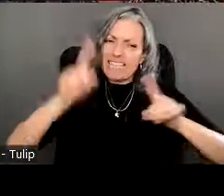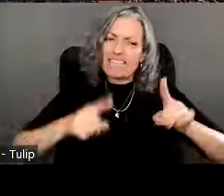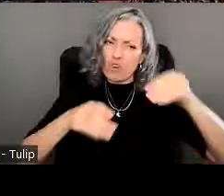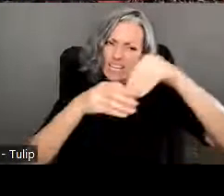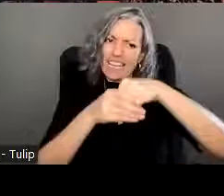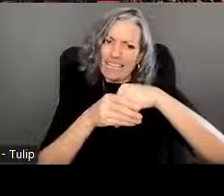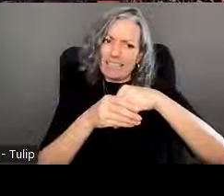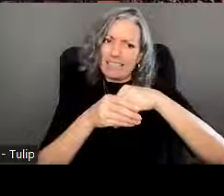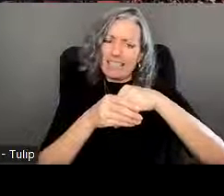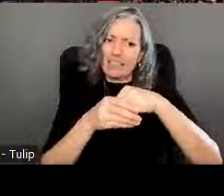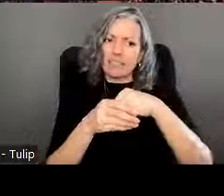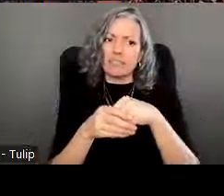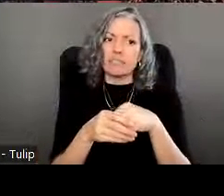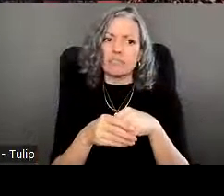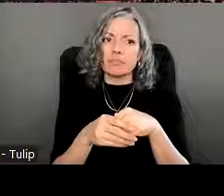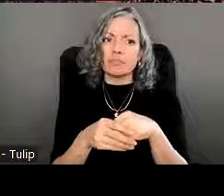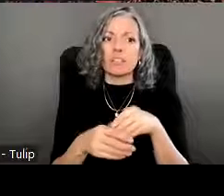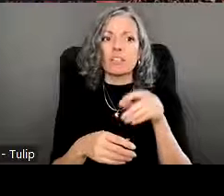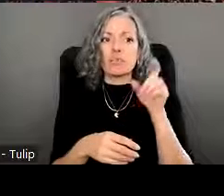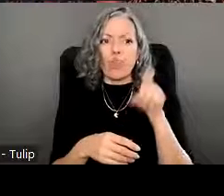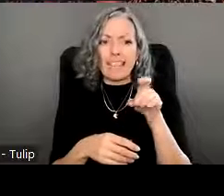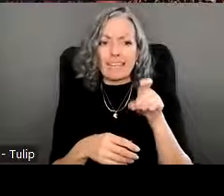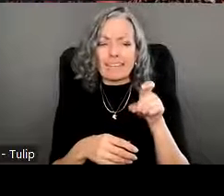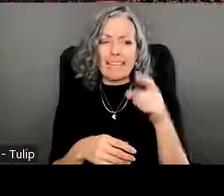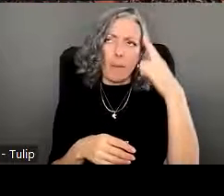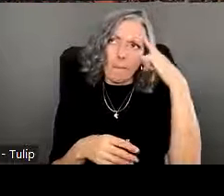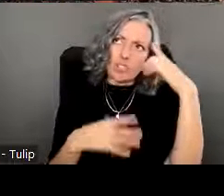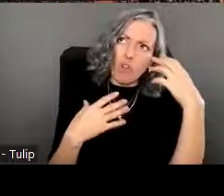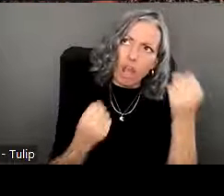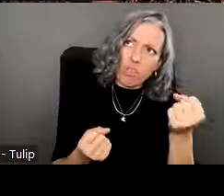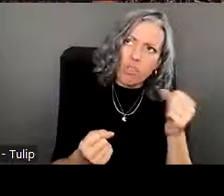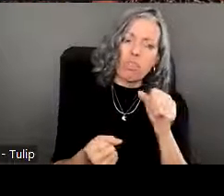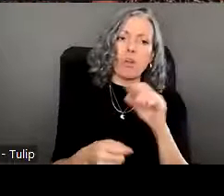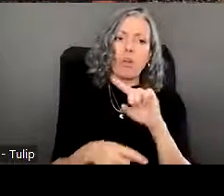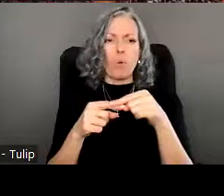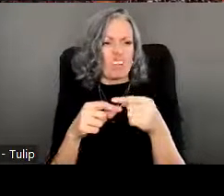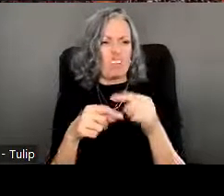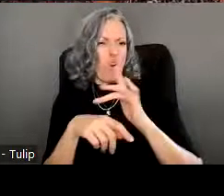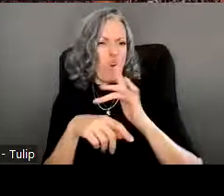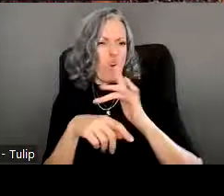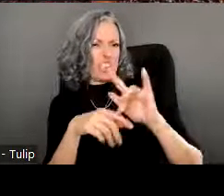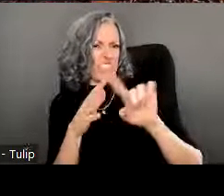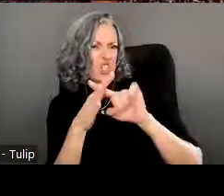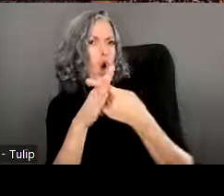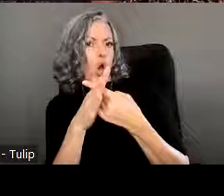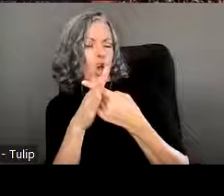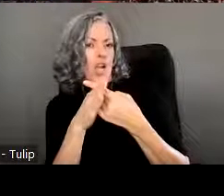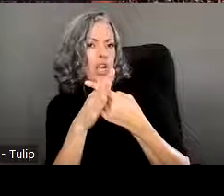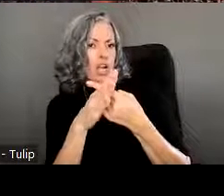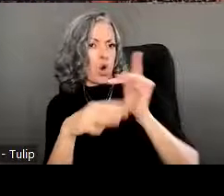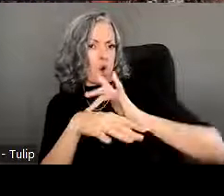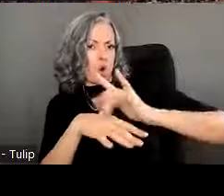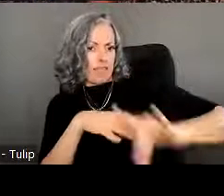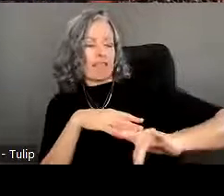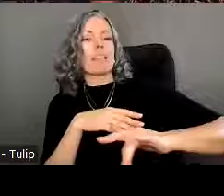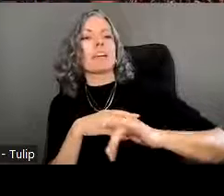trajectory. So what a caregiver needs in terms of mental health care when they're in the early stage, their loved one is in the early stage of